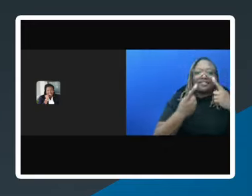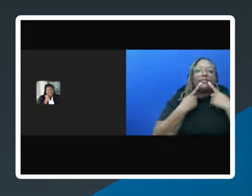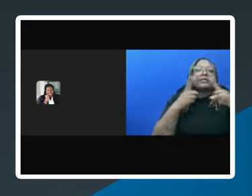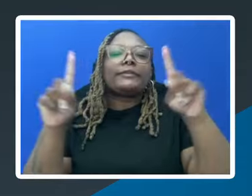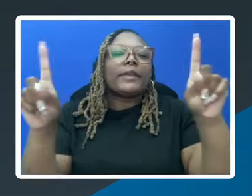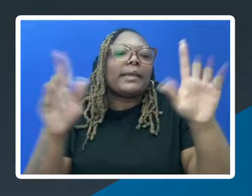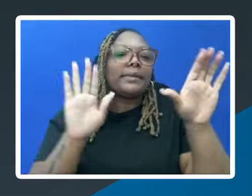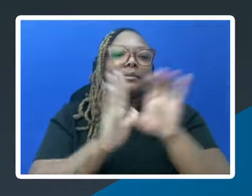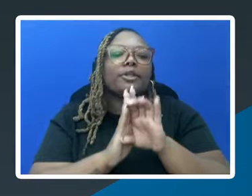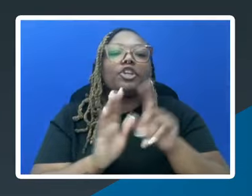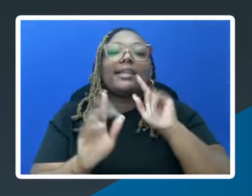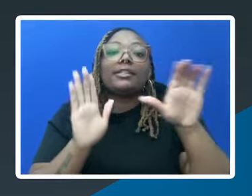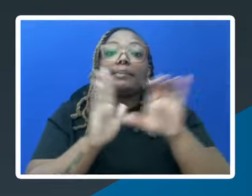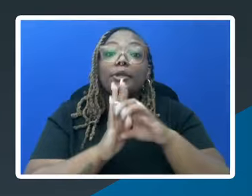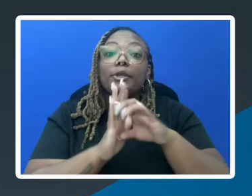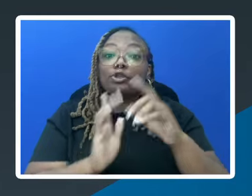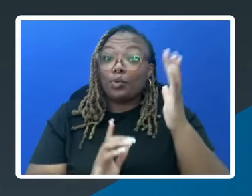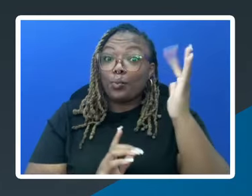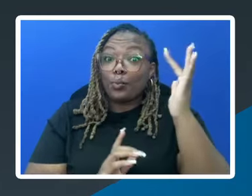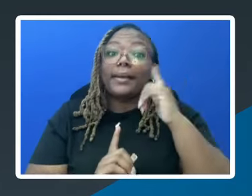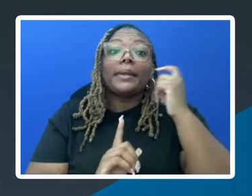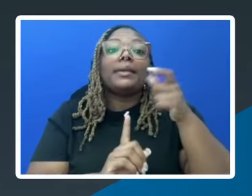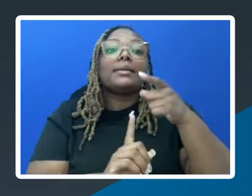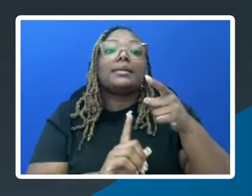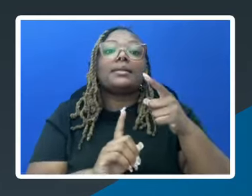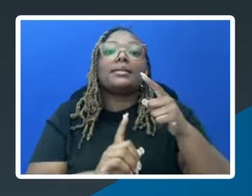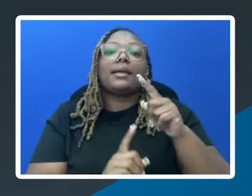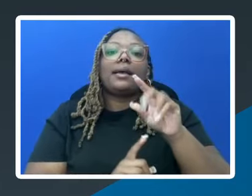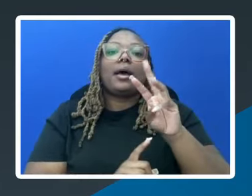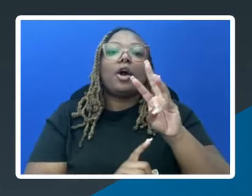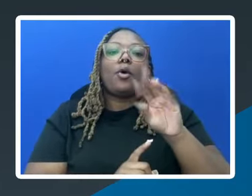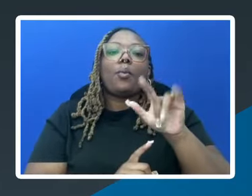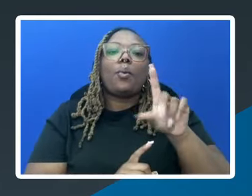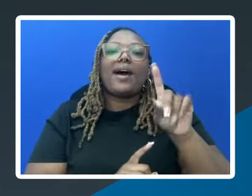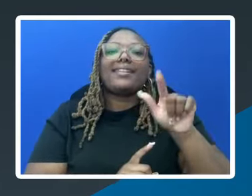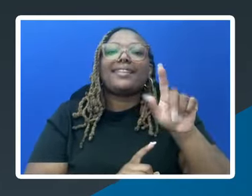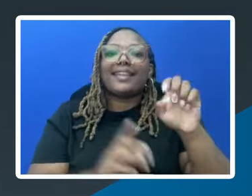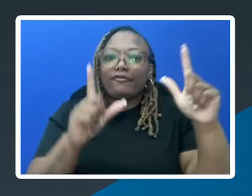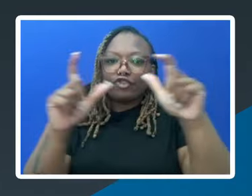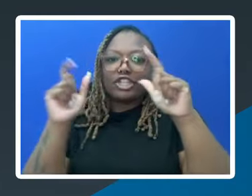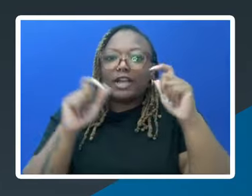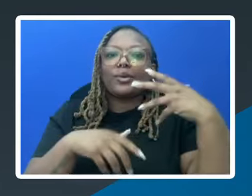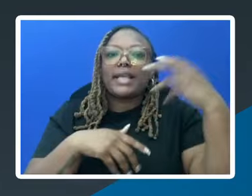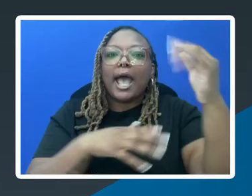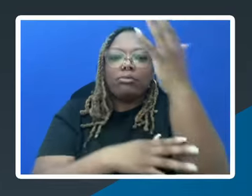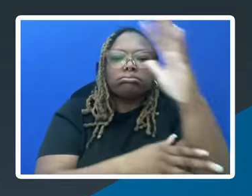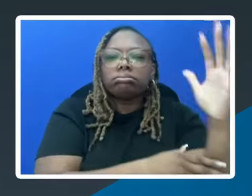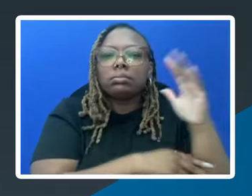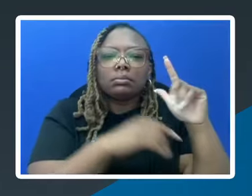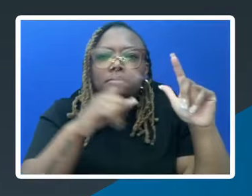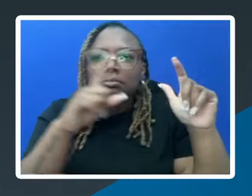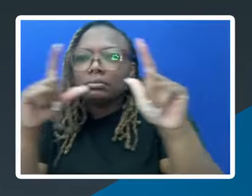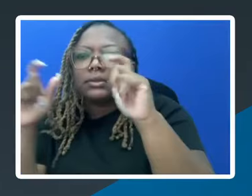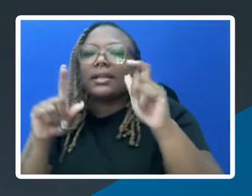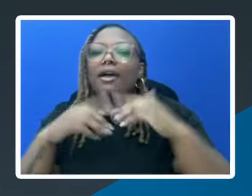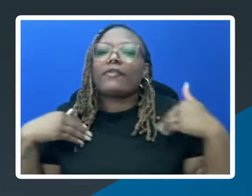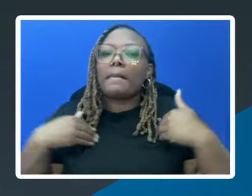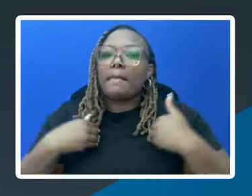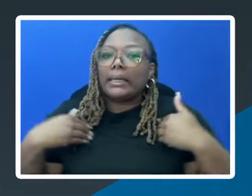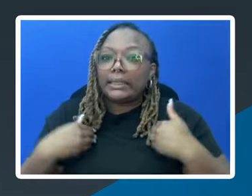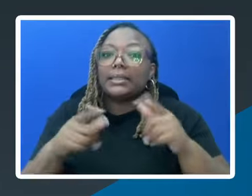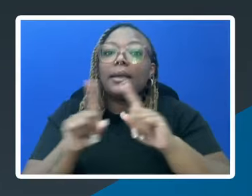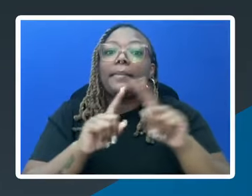picture because a wildlife photographer was out in the woods to capture pictures of monkeys, put his camera